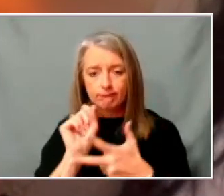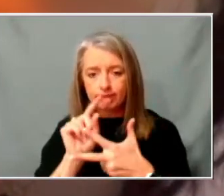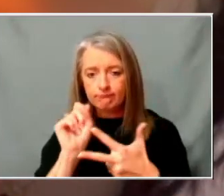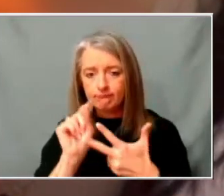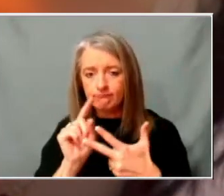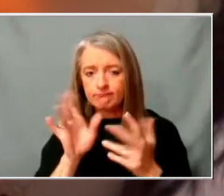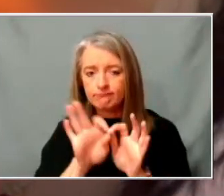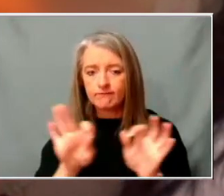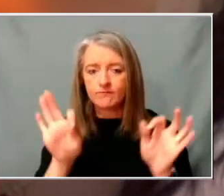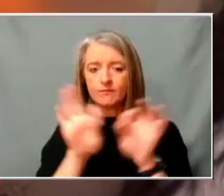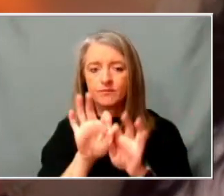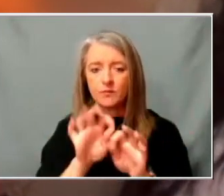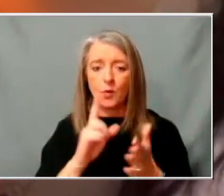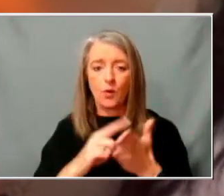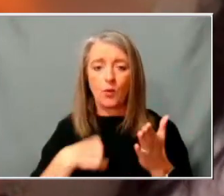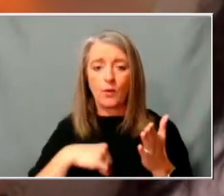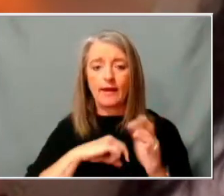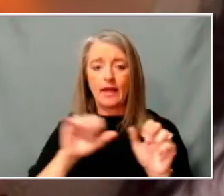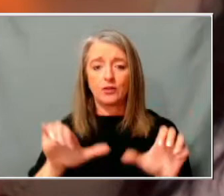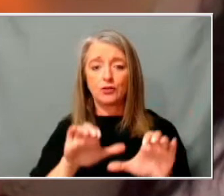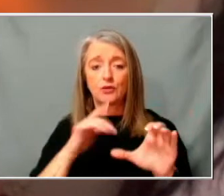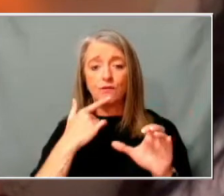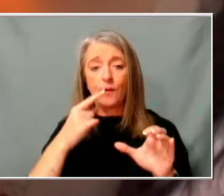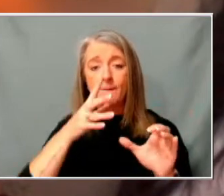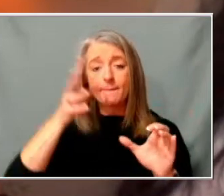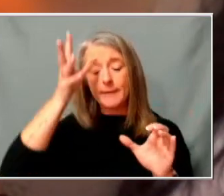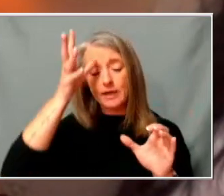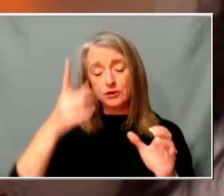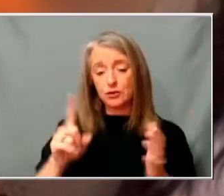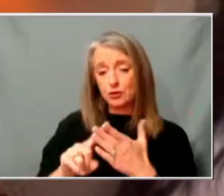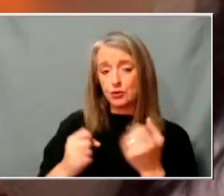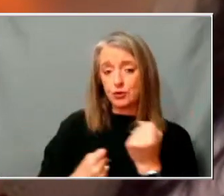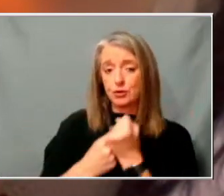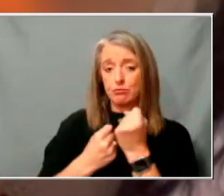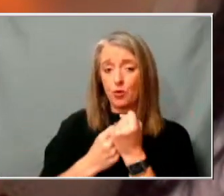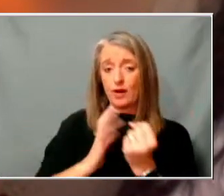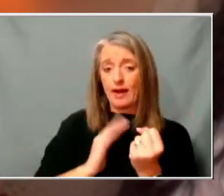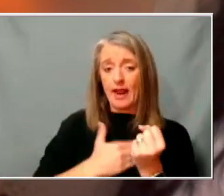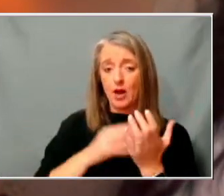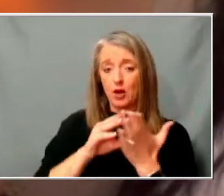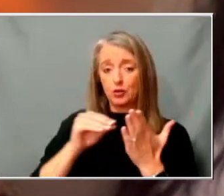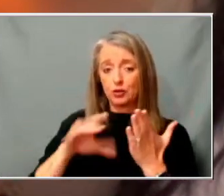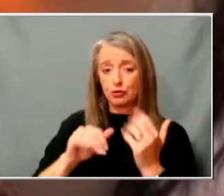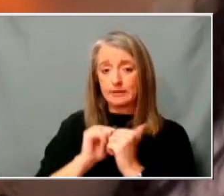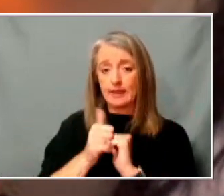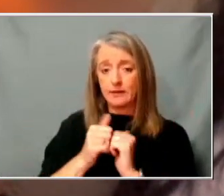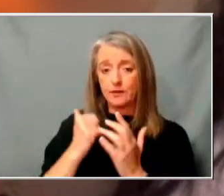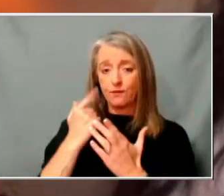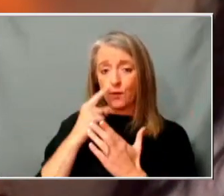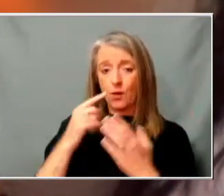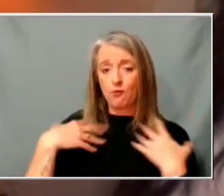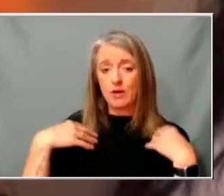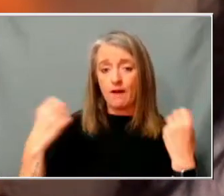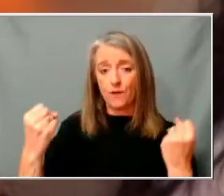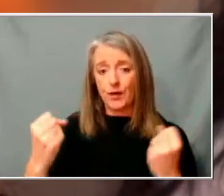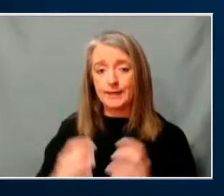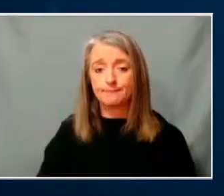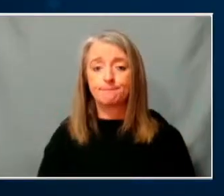what we could do as a parent to support a student athlete into recovery.